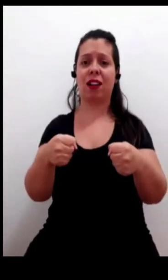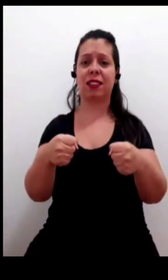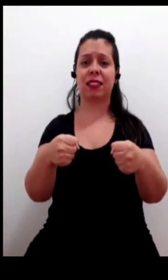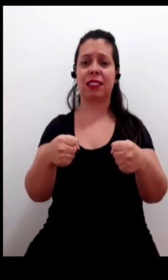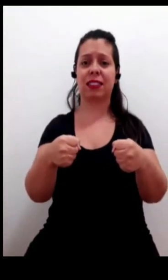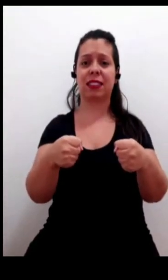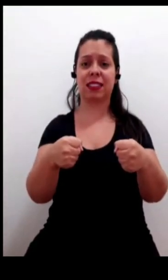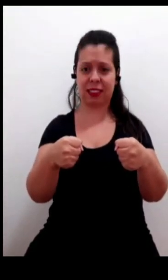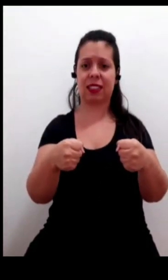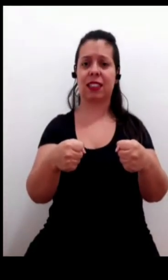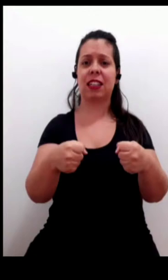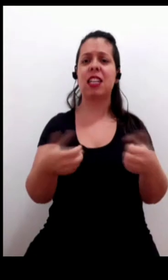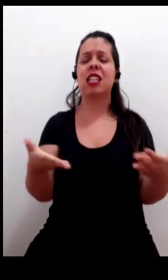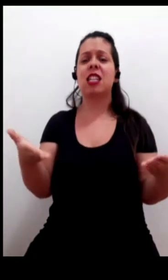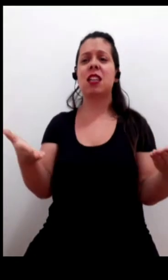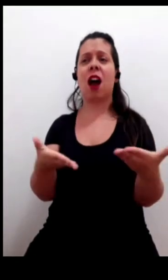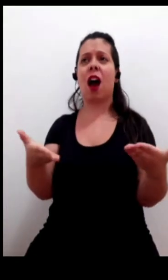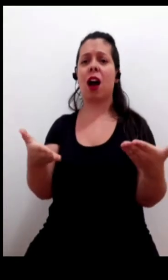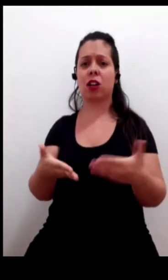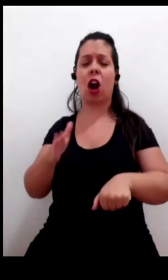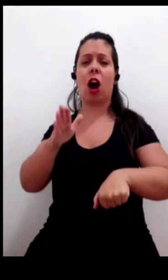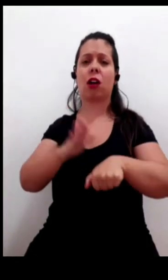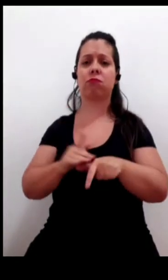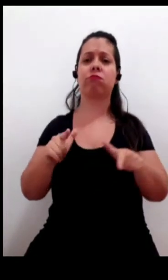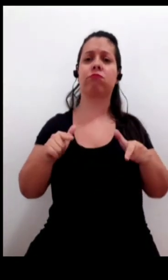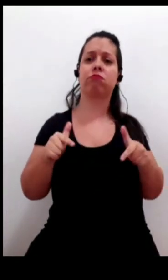action now.